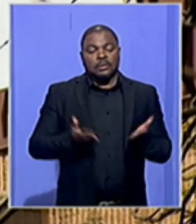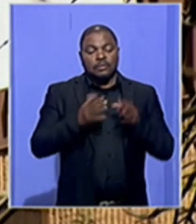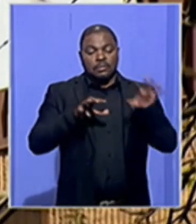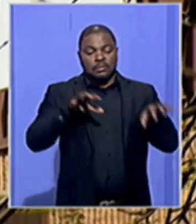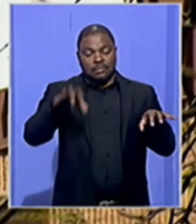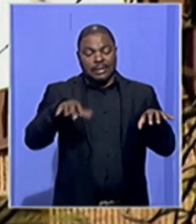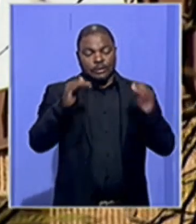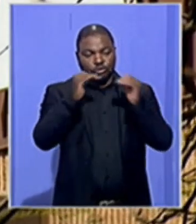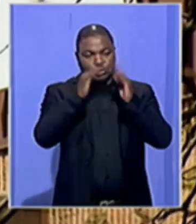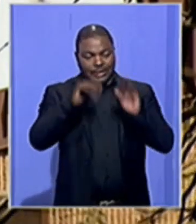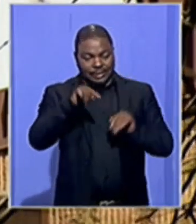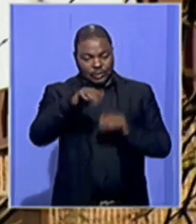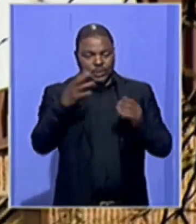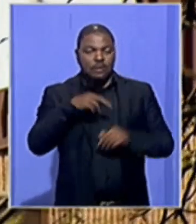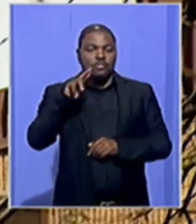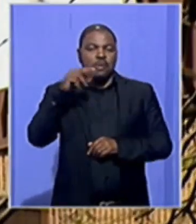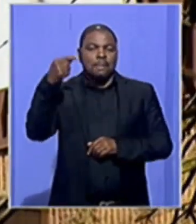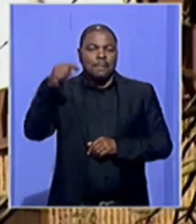kerekeng ya Rema kwa Randburg.